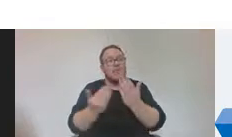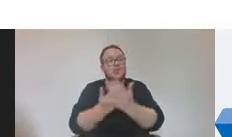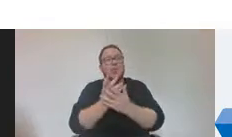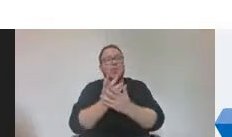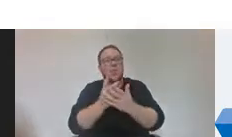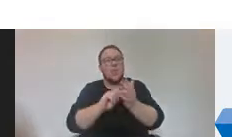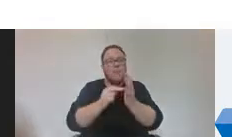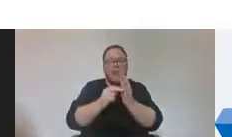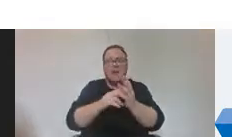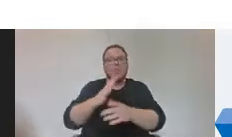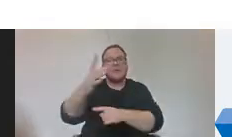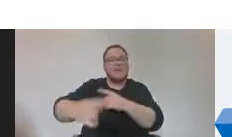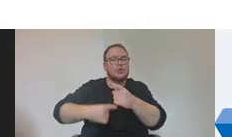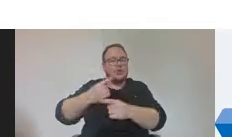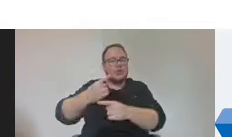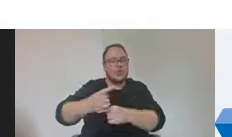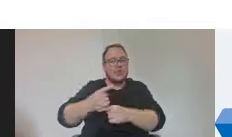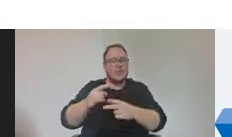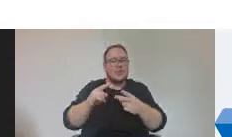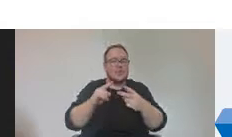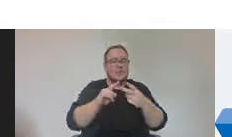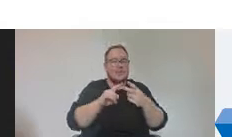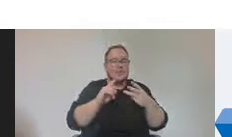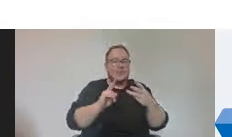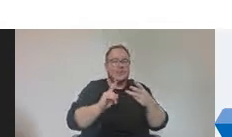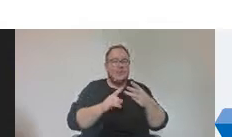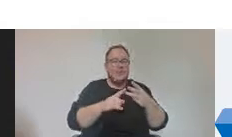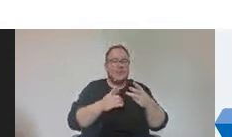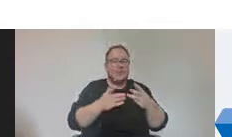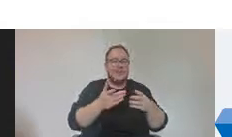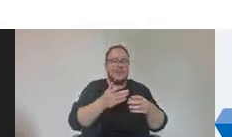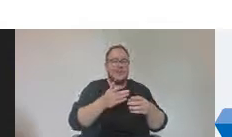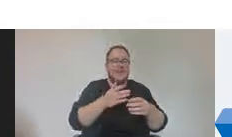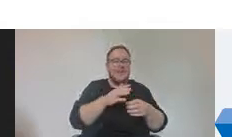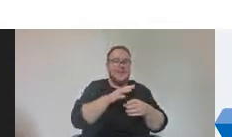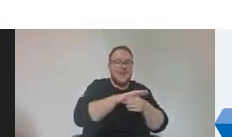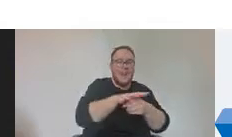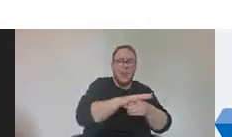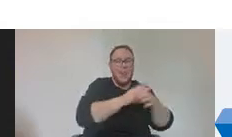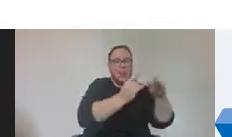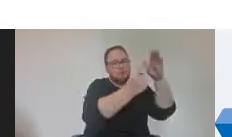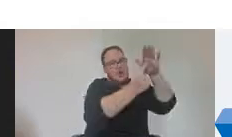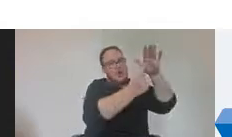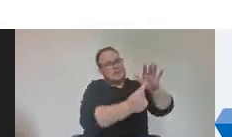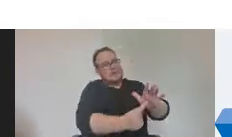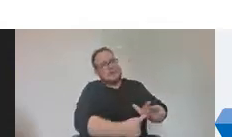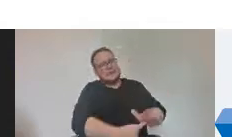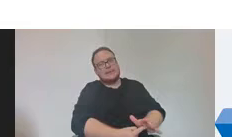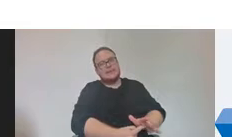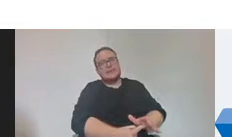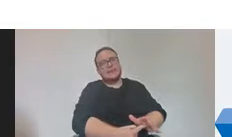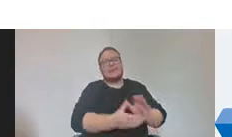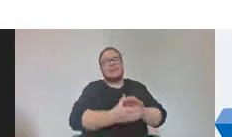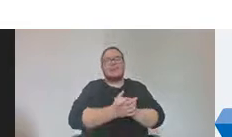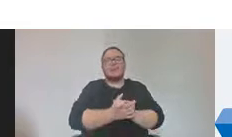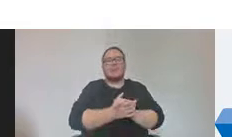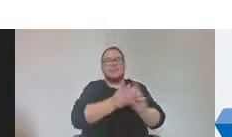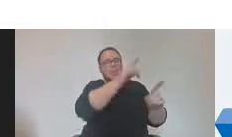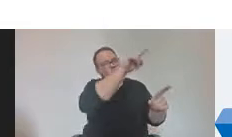priorities. Those local priorities, however, we don't just sit there and think, oh, what should we do next? We actually are using